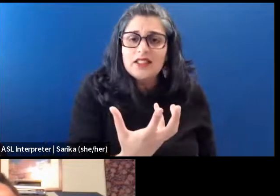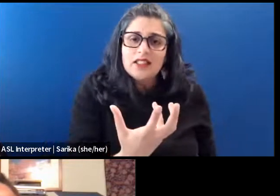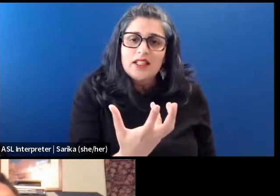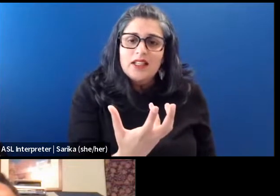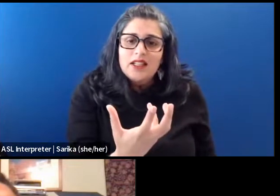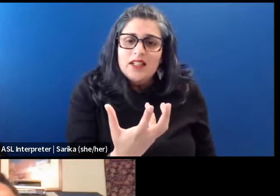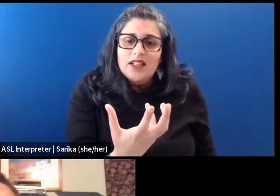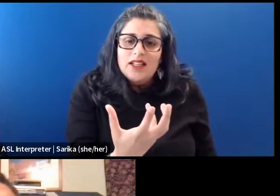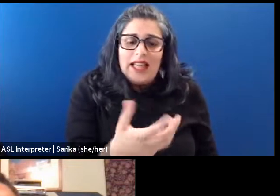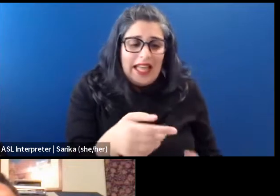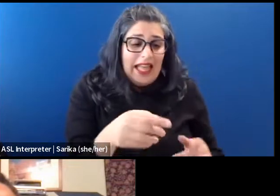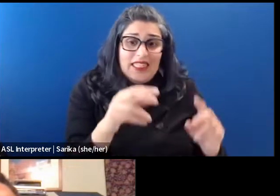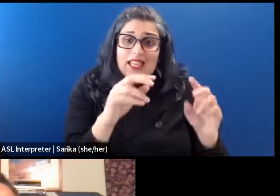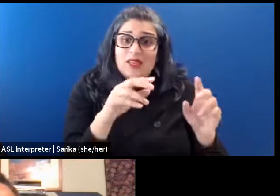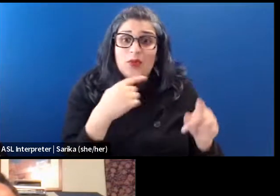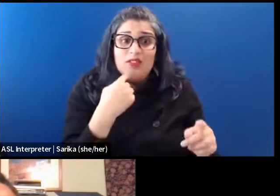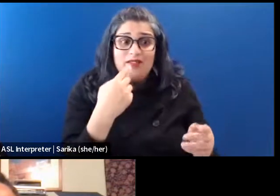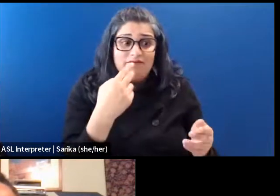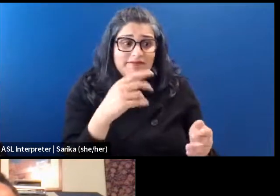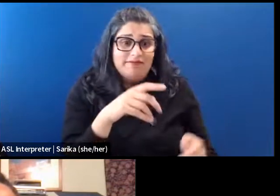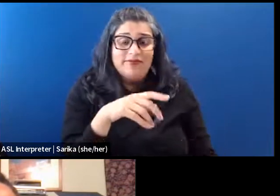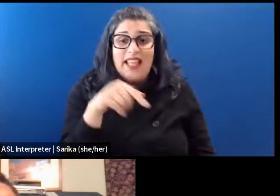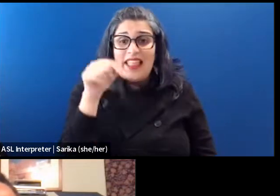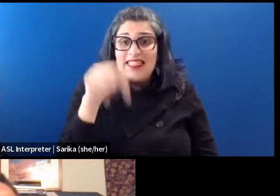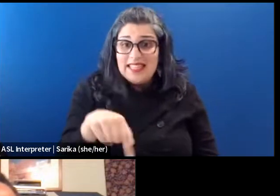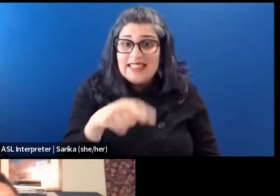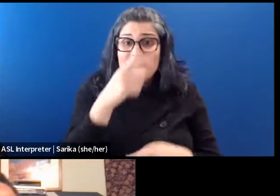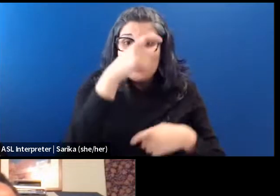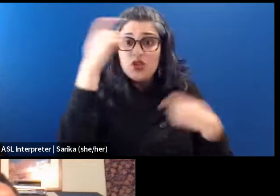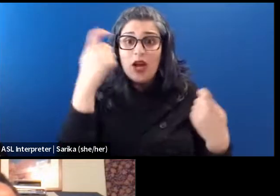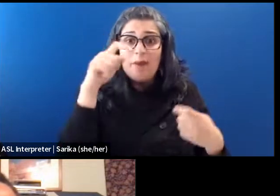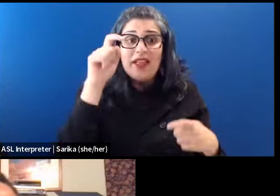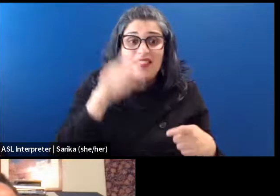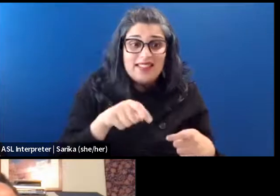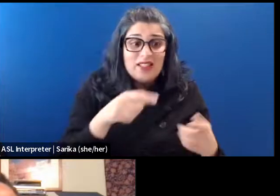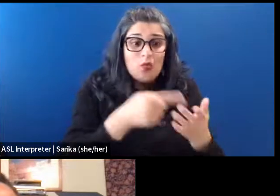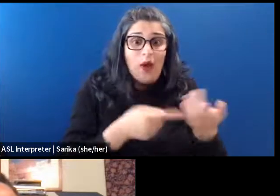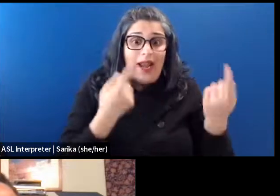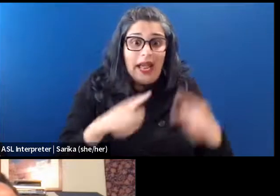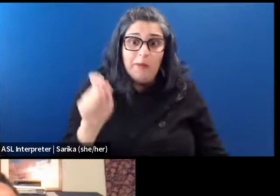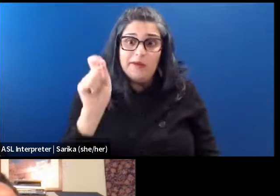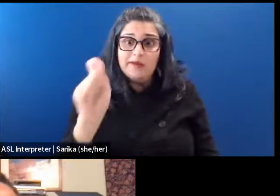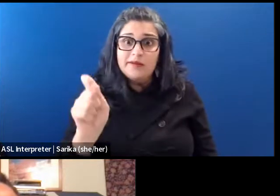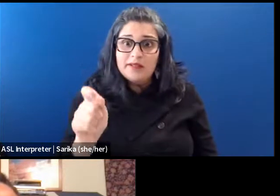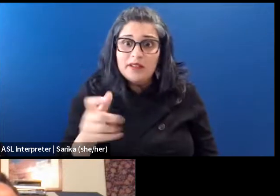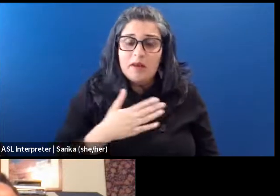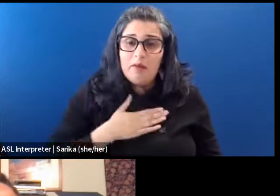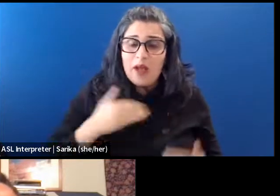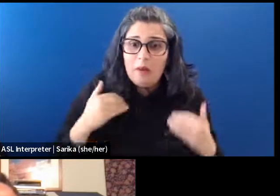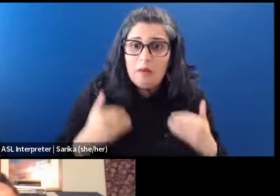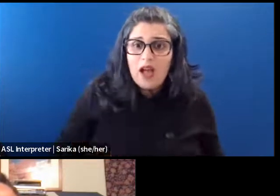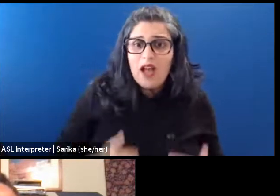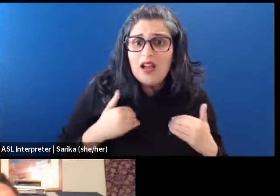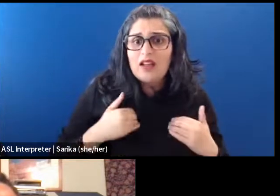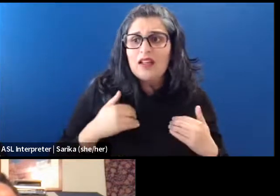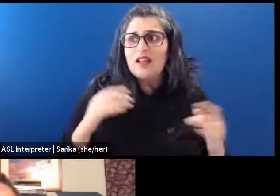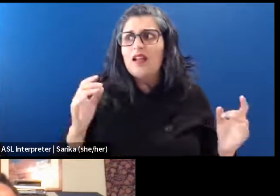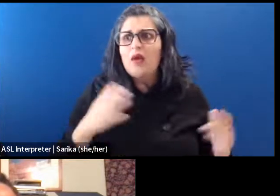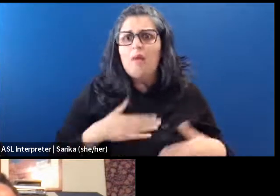is what has happened. This is the trauma that has been enacted on my body, on my